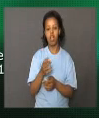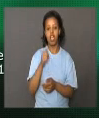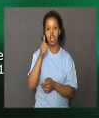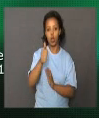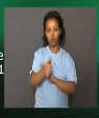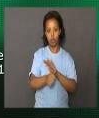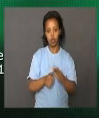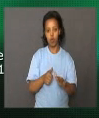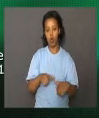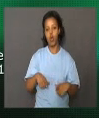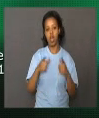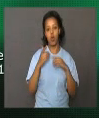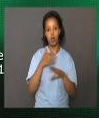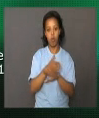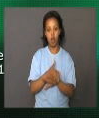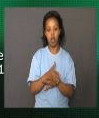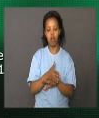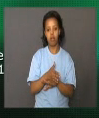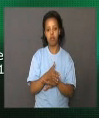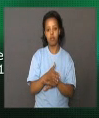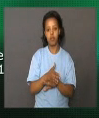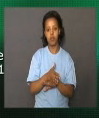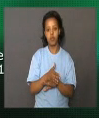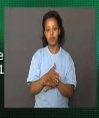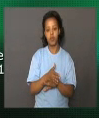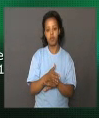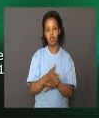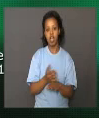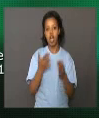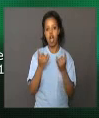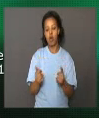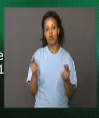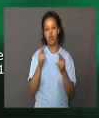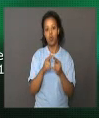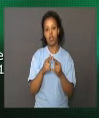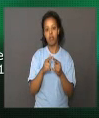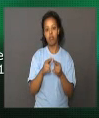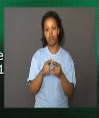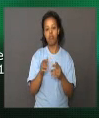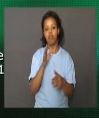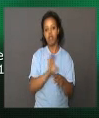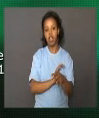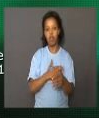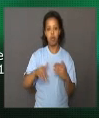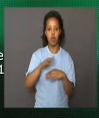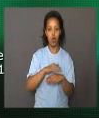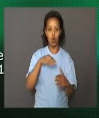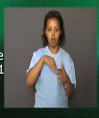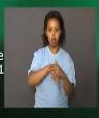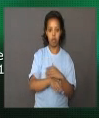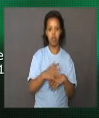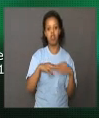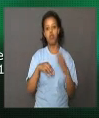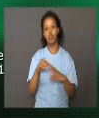by the GP120 proteins, to become exposed and bind to the